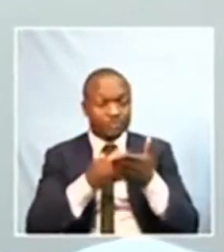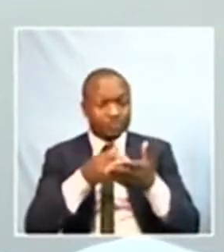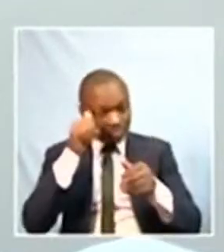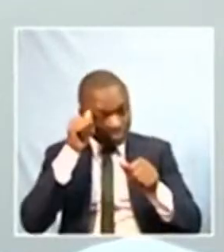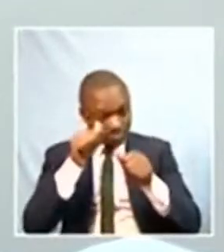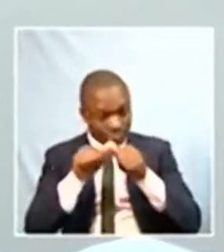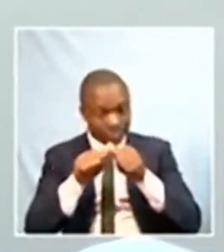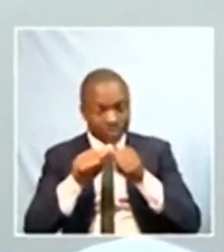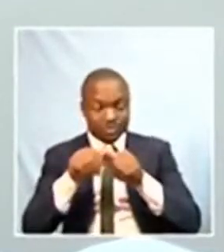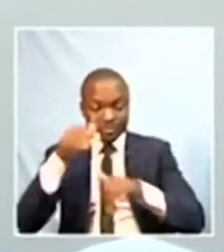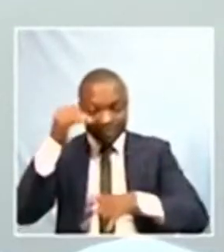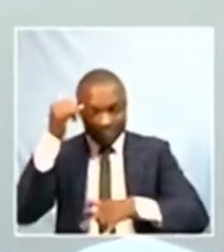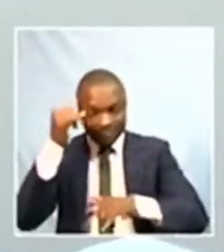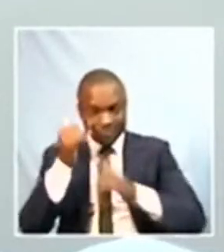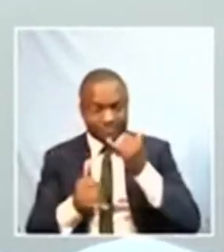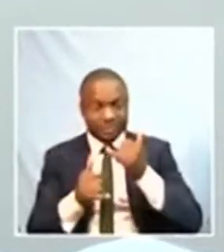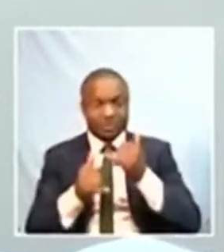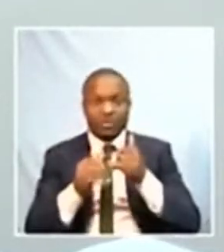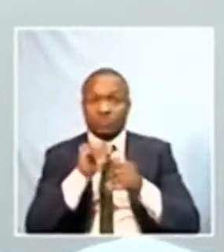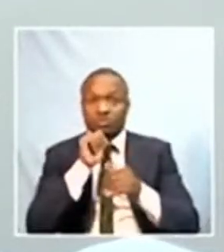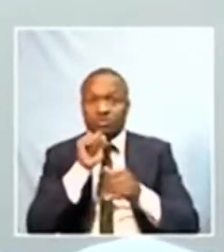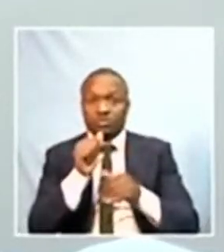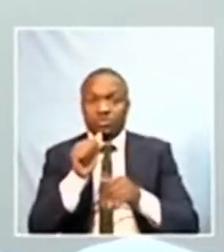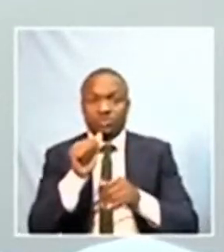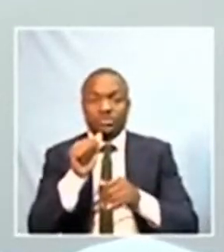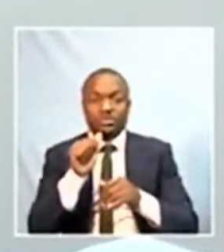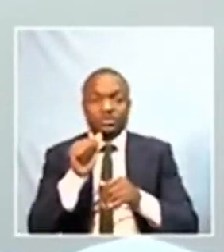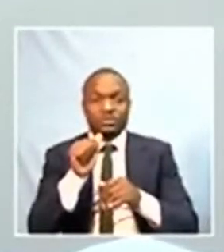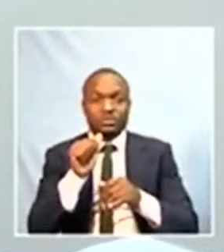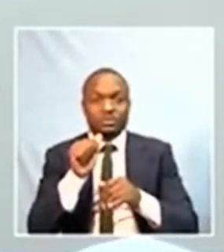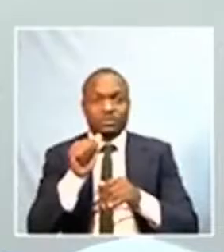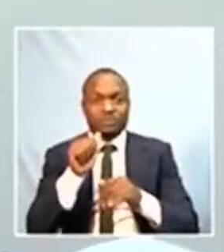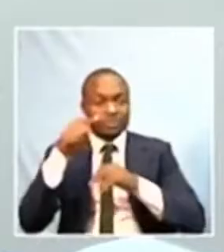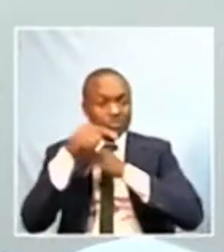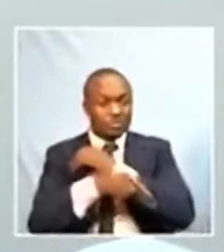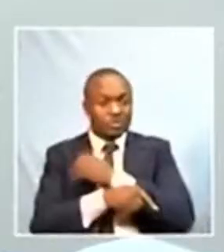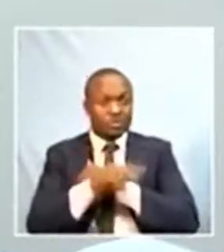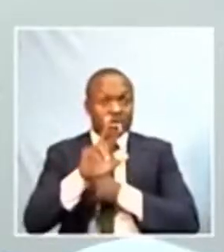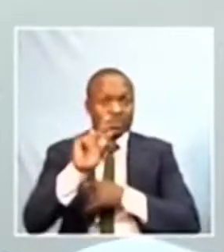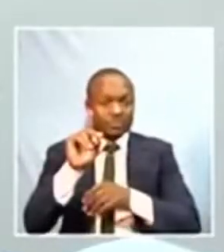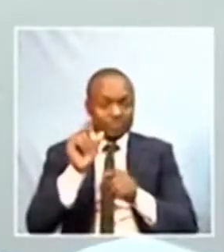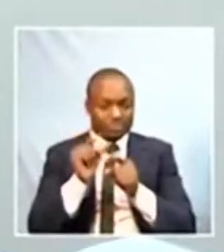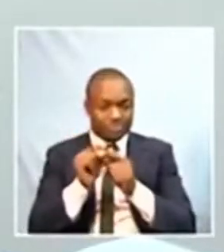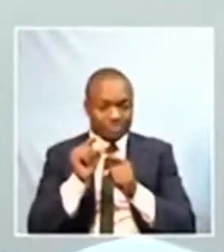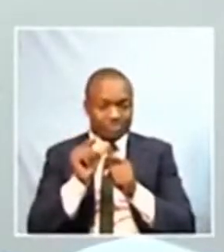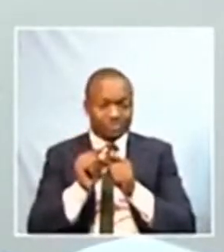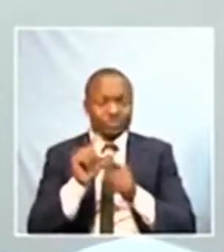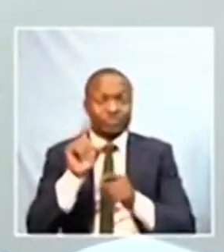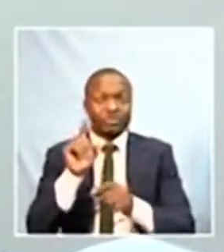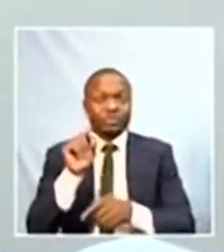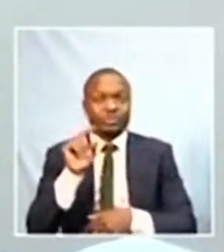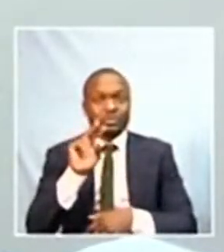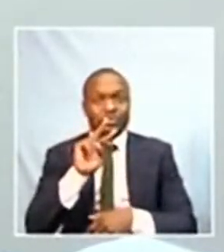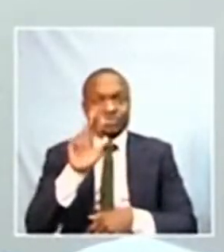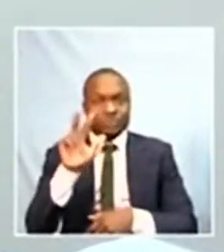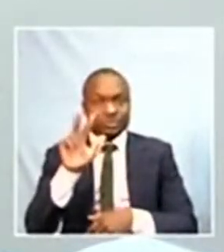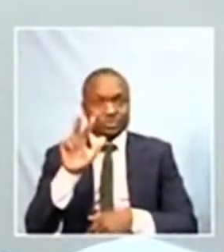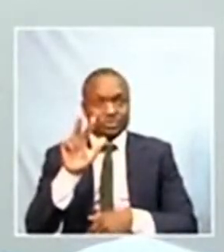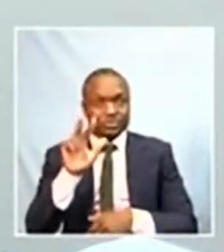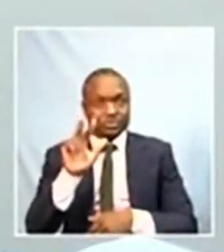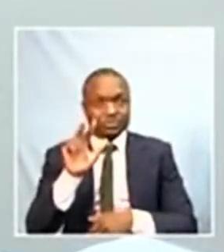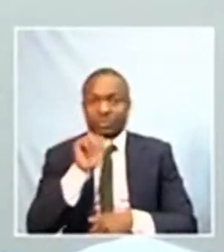later than 31st December 2023, had not been completed as at